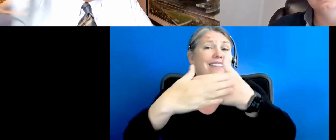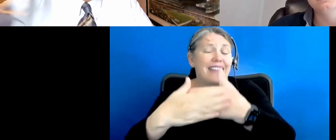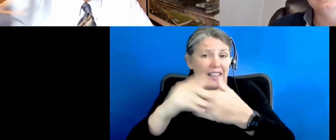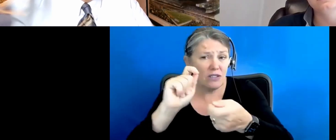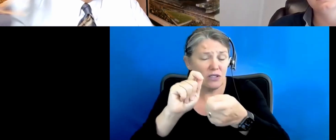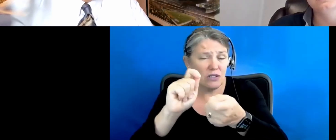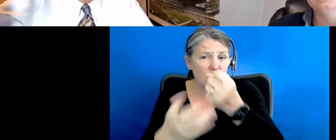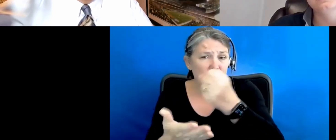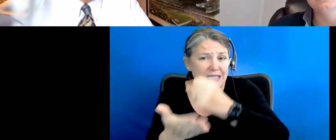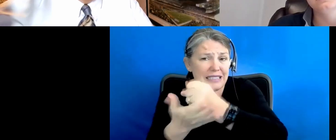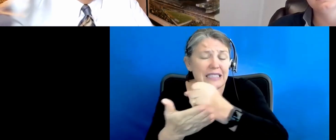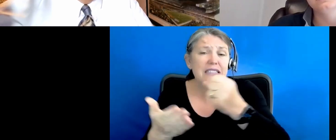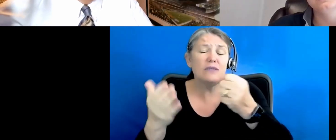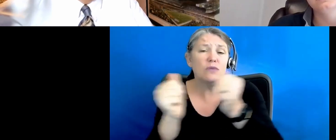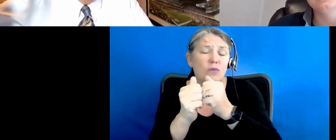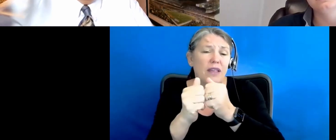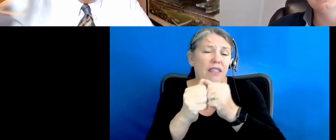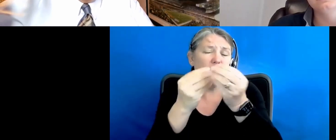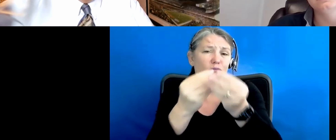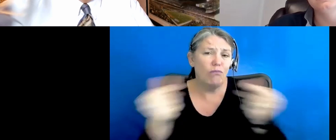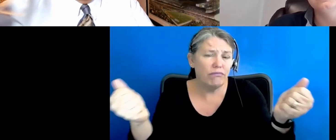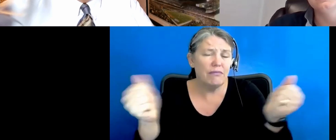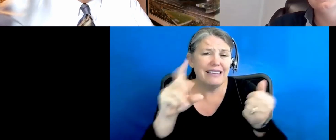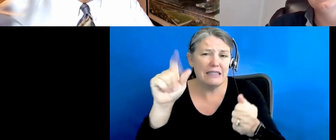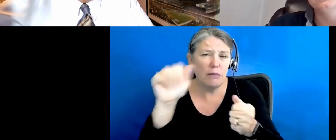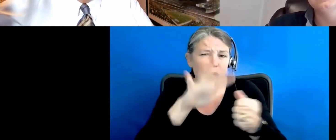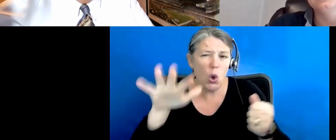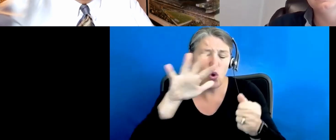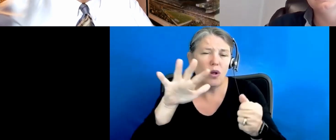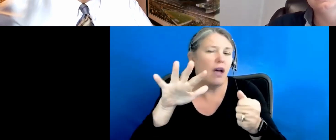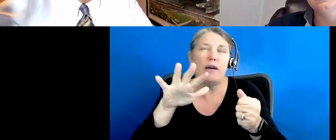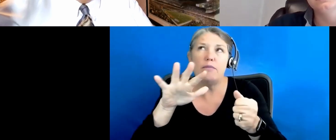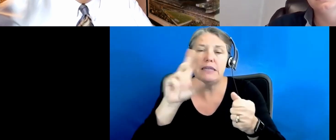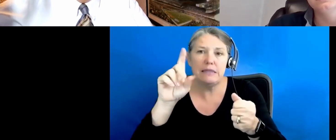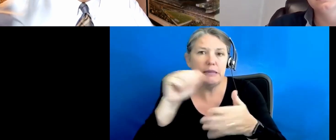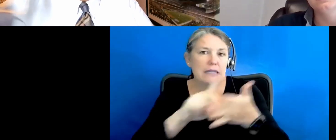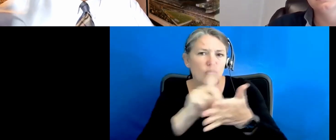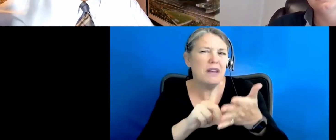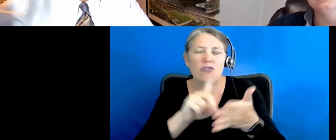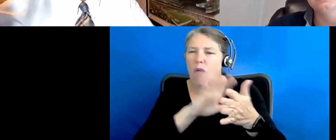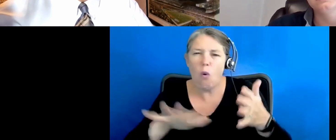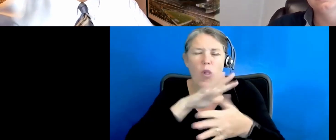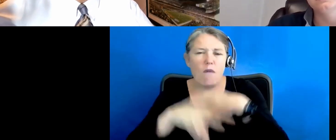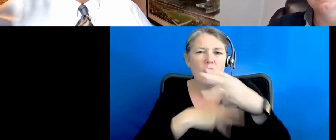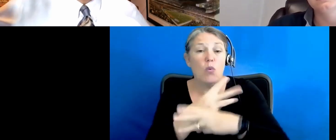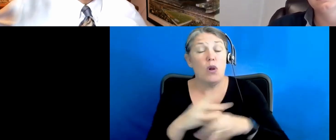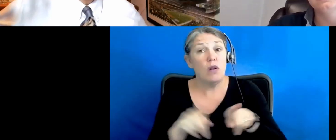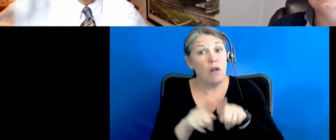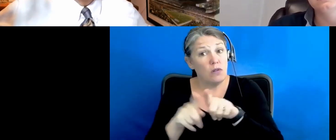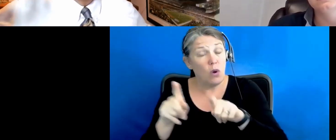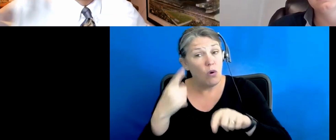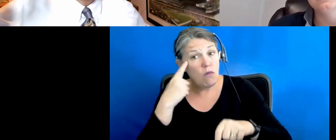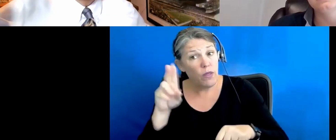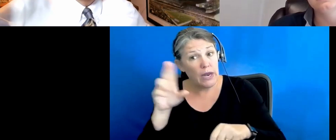assisting to eliminate disability discrimination throughout the world. It provides us an opportunity for the United States to continue to play